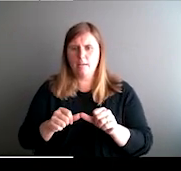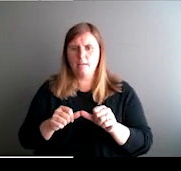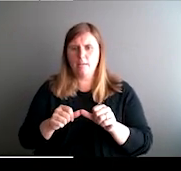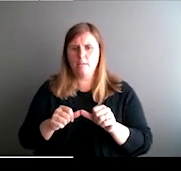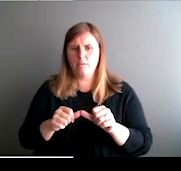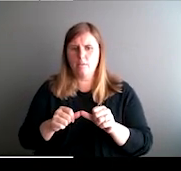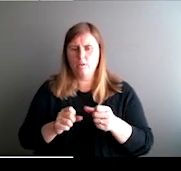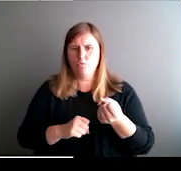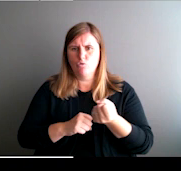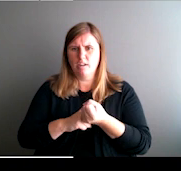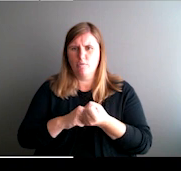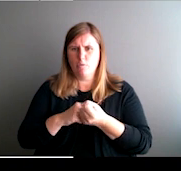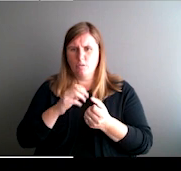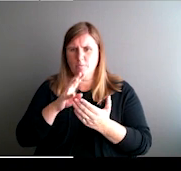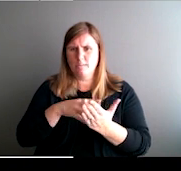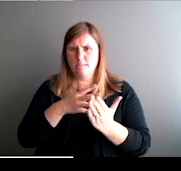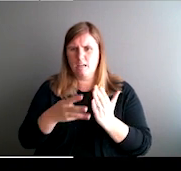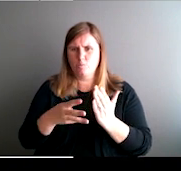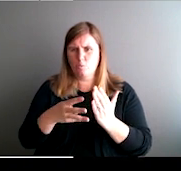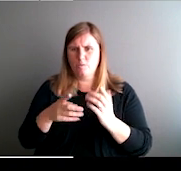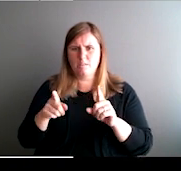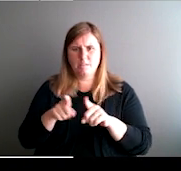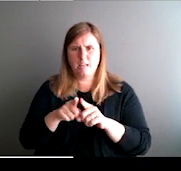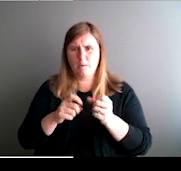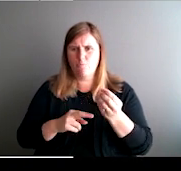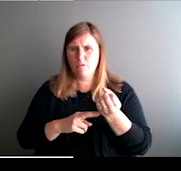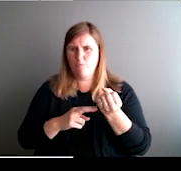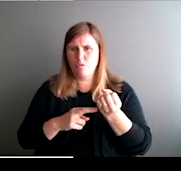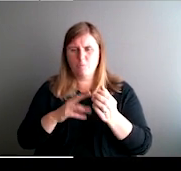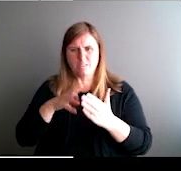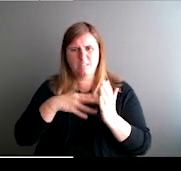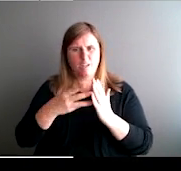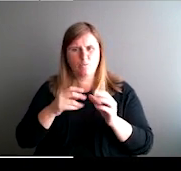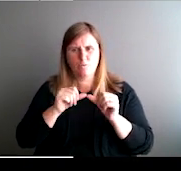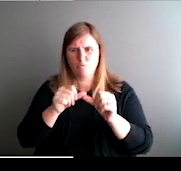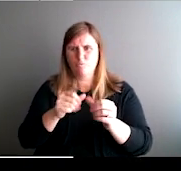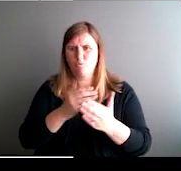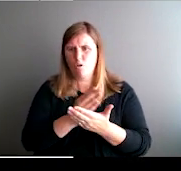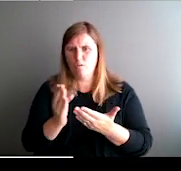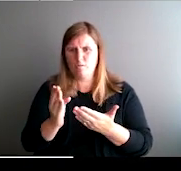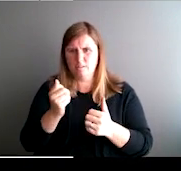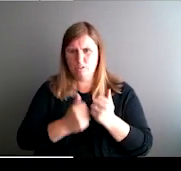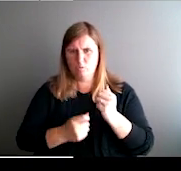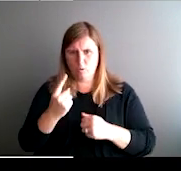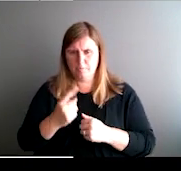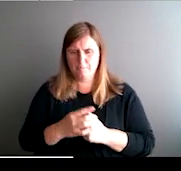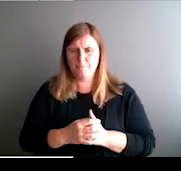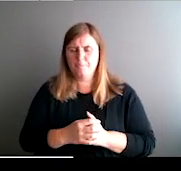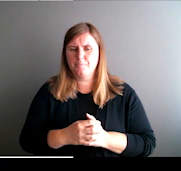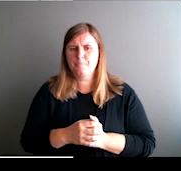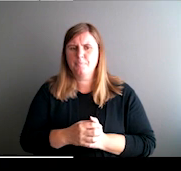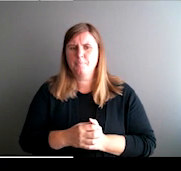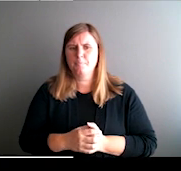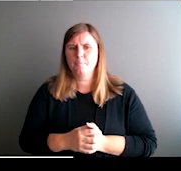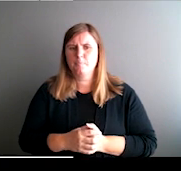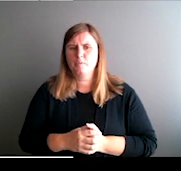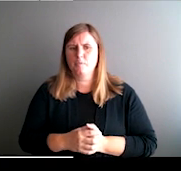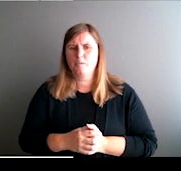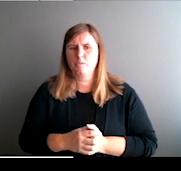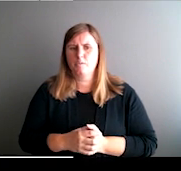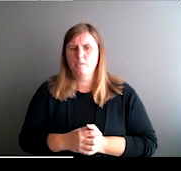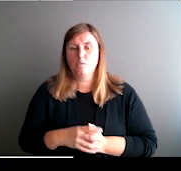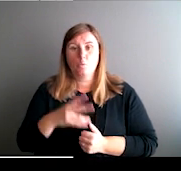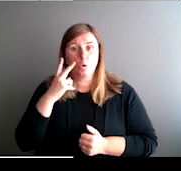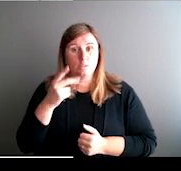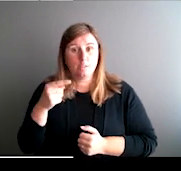a reinforcement schedule, the same reinforcement schedule across each of these. So what you see